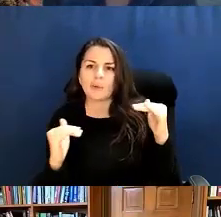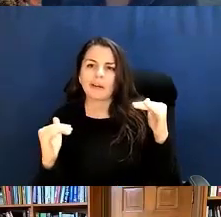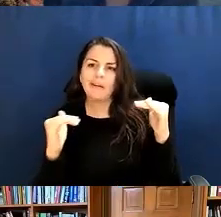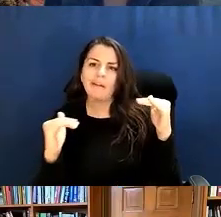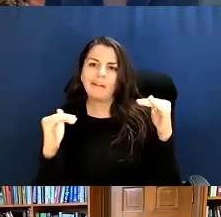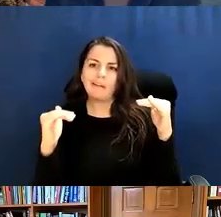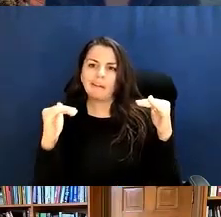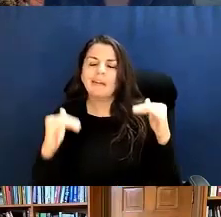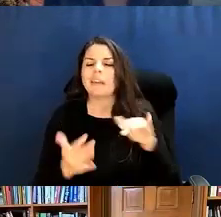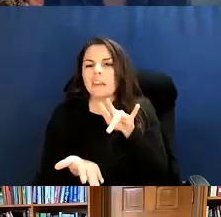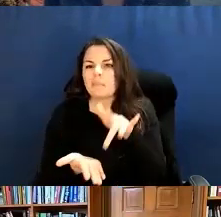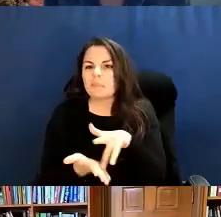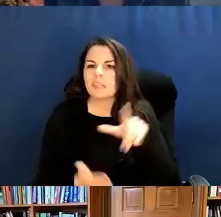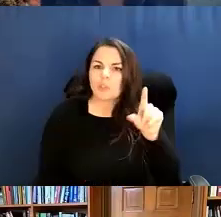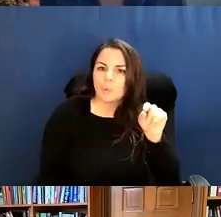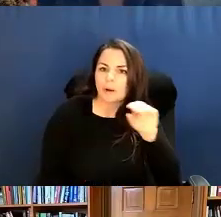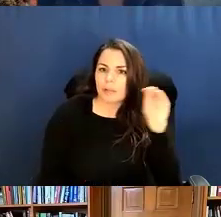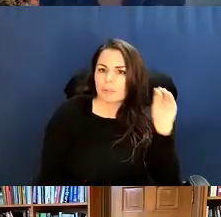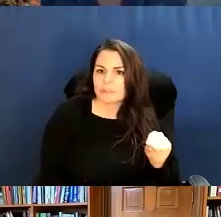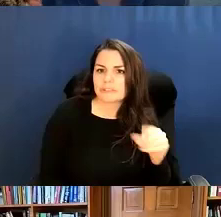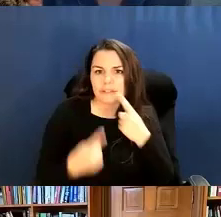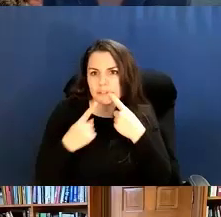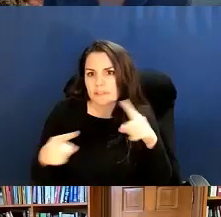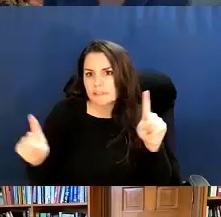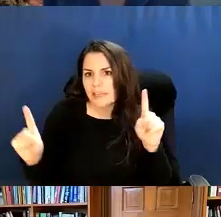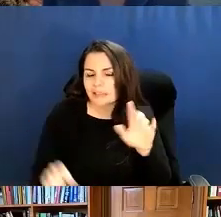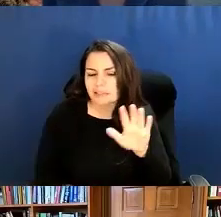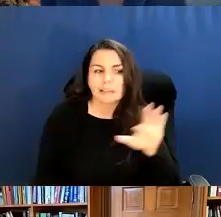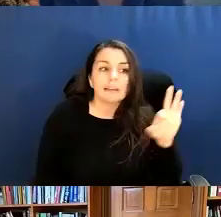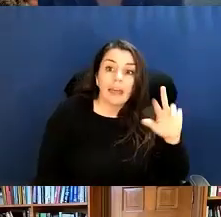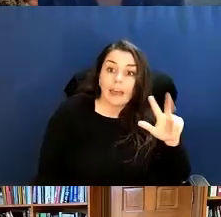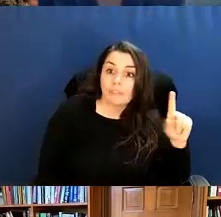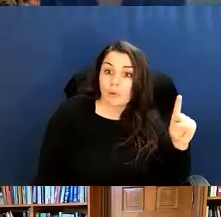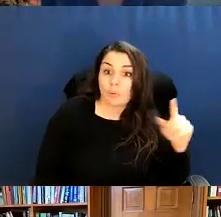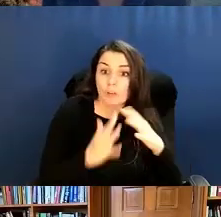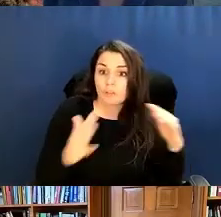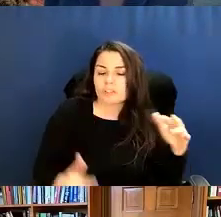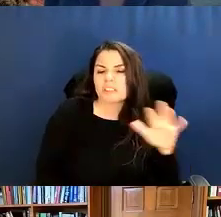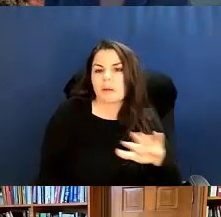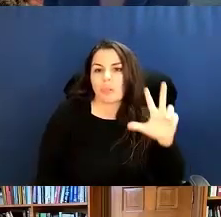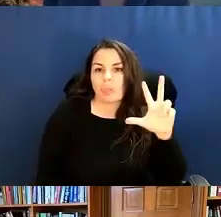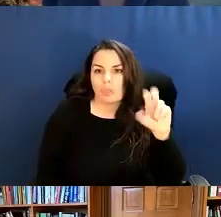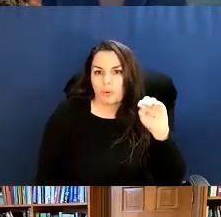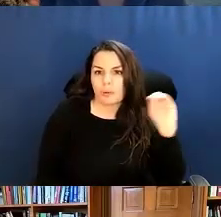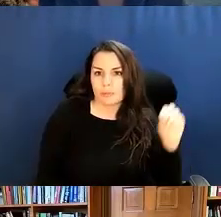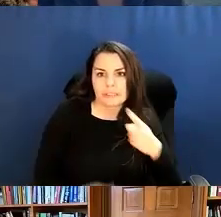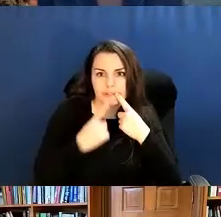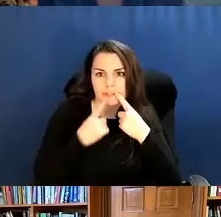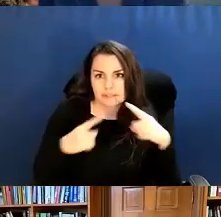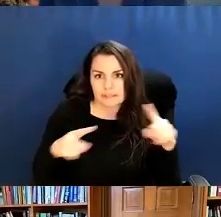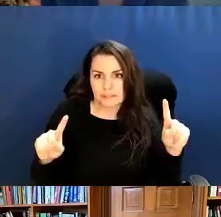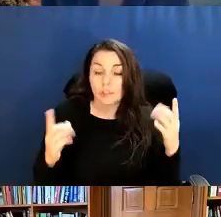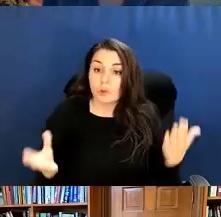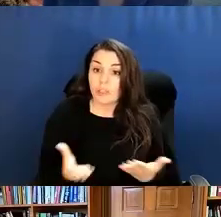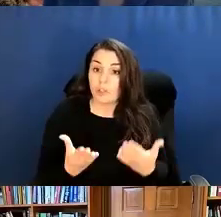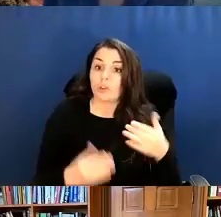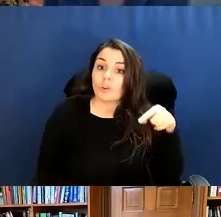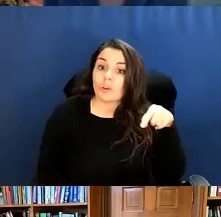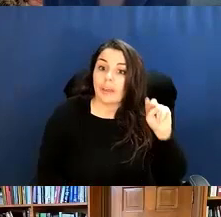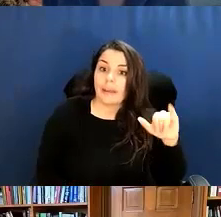through themselves through the sponsored programs office. So yes, I did mention we have the F31 Diversity versus